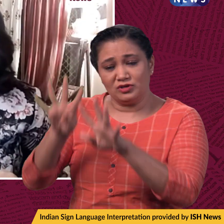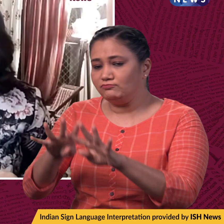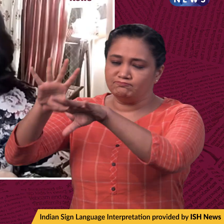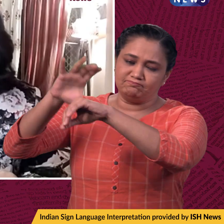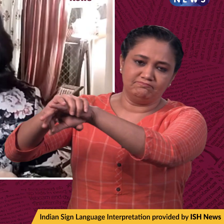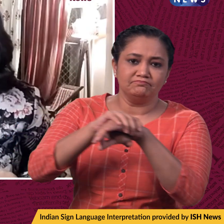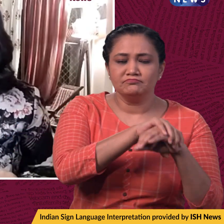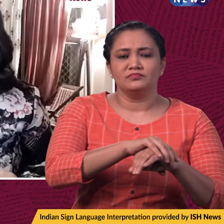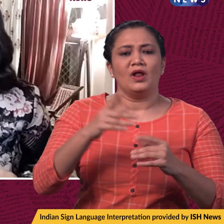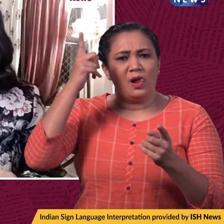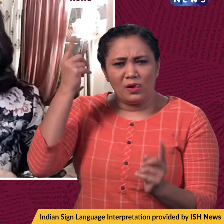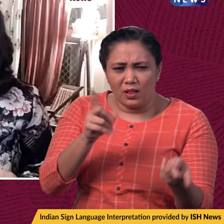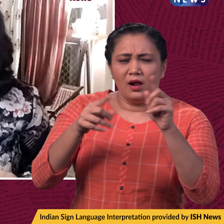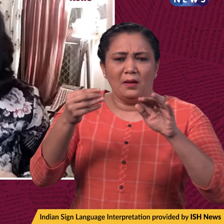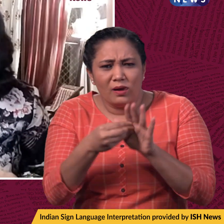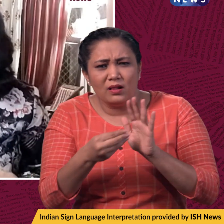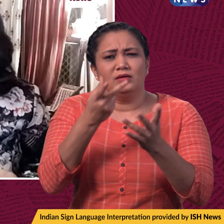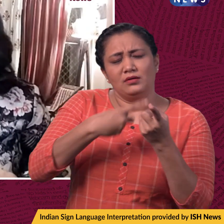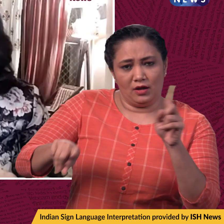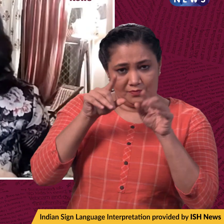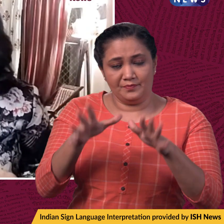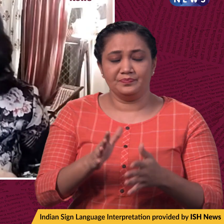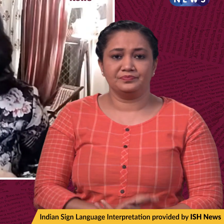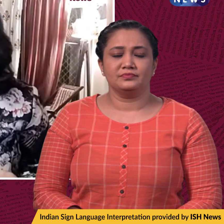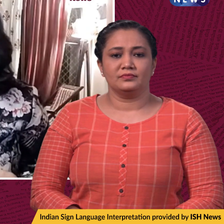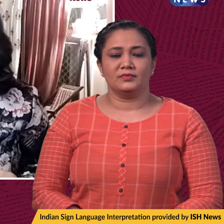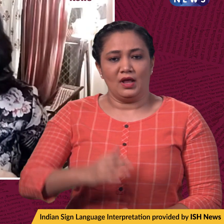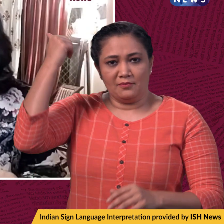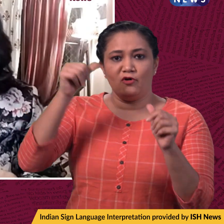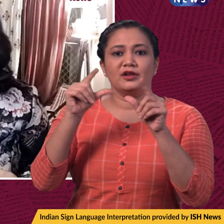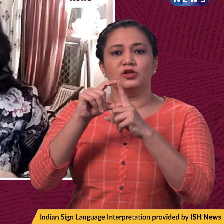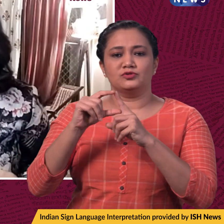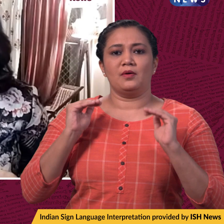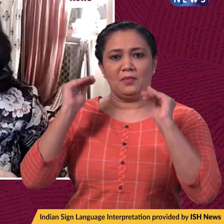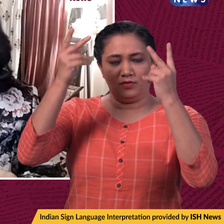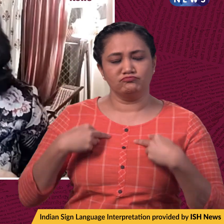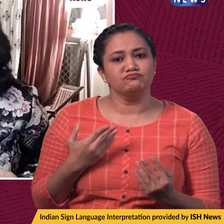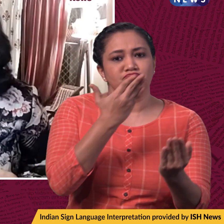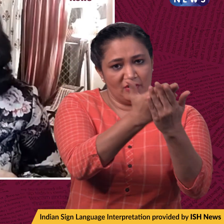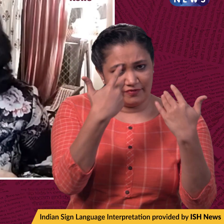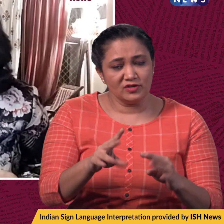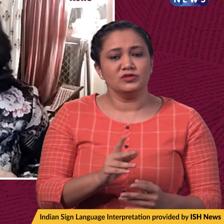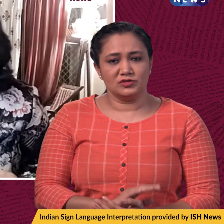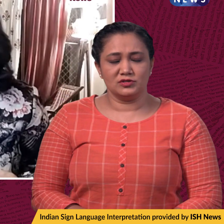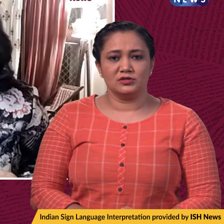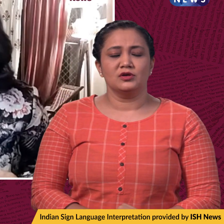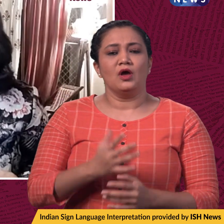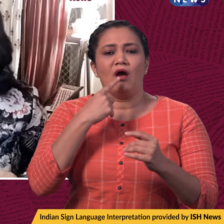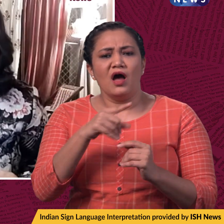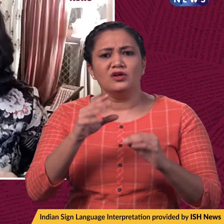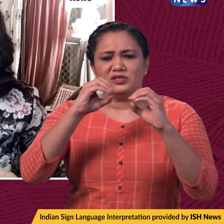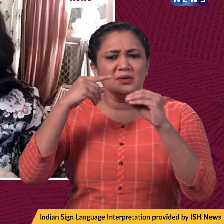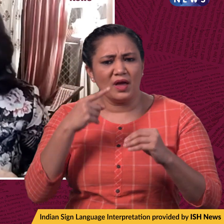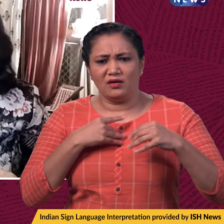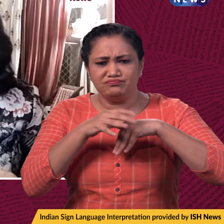jail in connection with an alleged corruption case. Now, Mr. Deshmukh had earlier approached the Bombay High Court challenging the special court order allowing